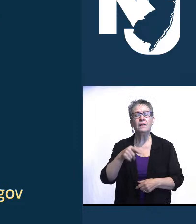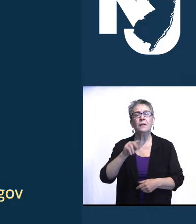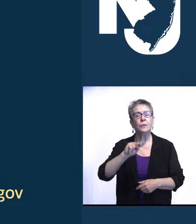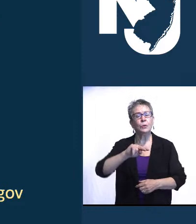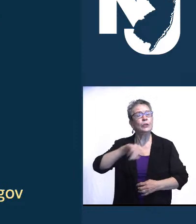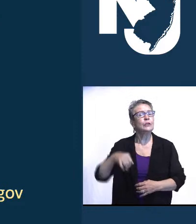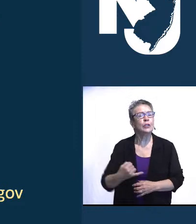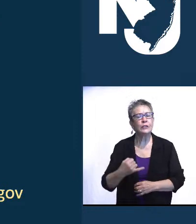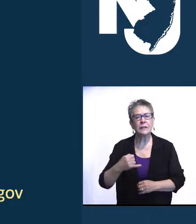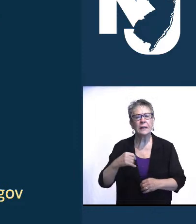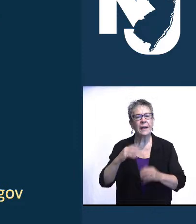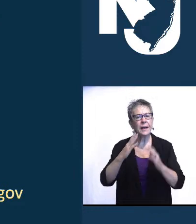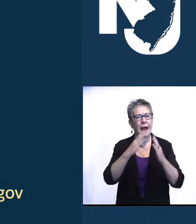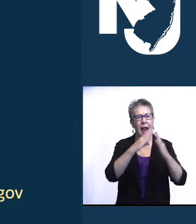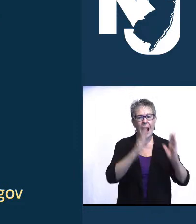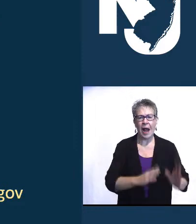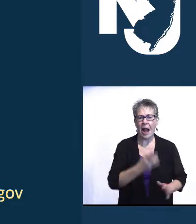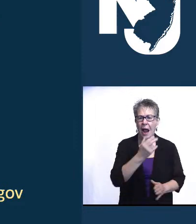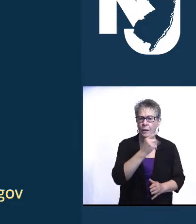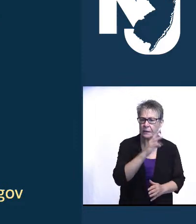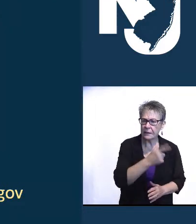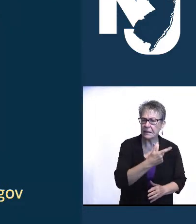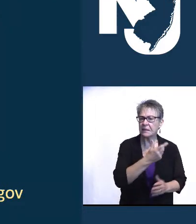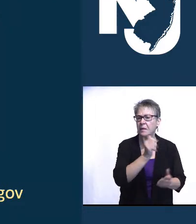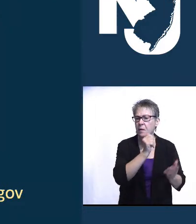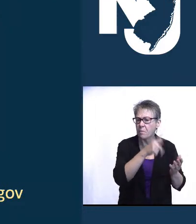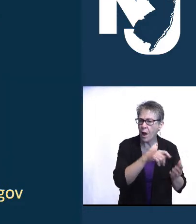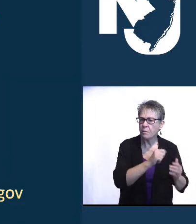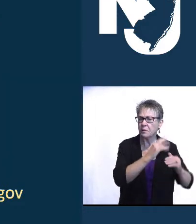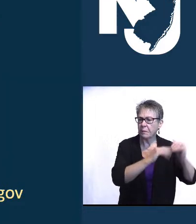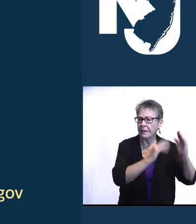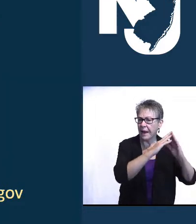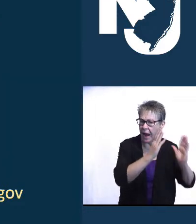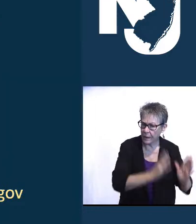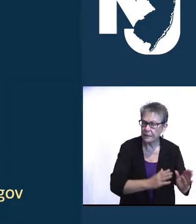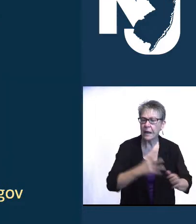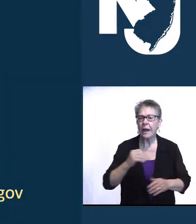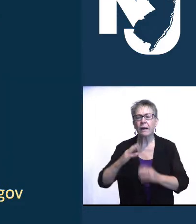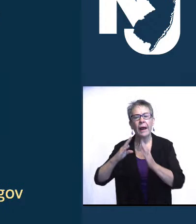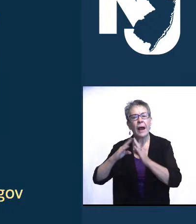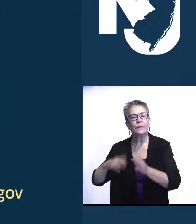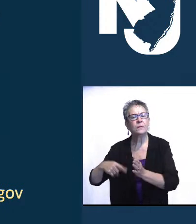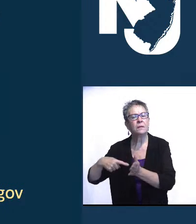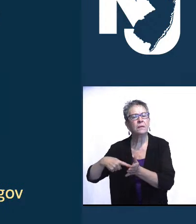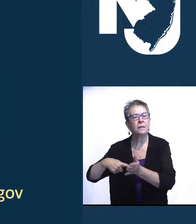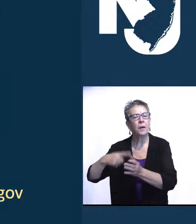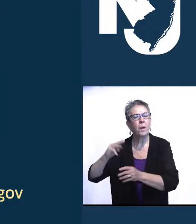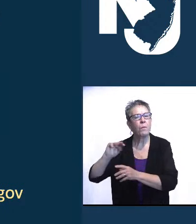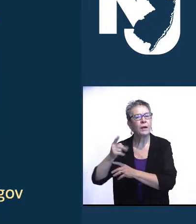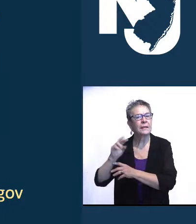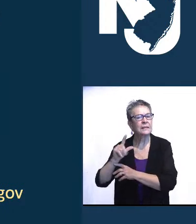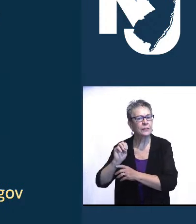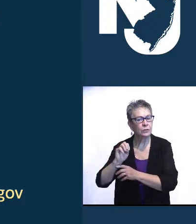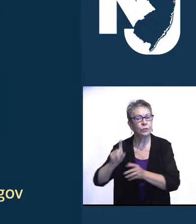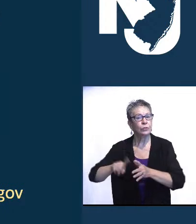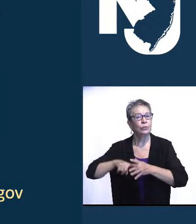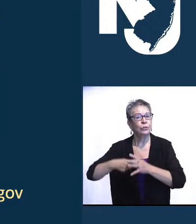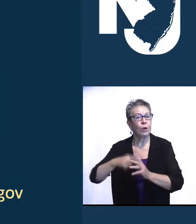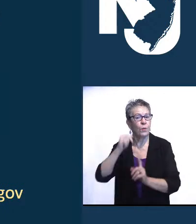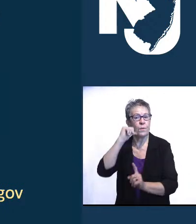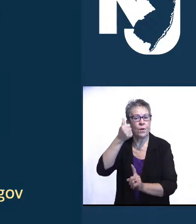Agency's $325 million Emergency Rescue Mortgage Assistance Program, or IRMA,